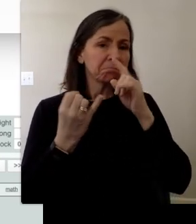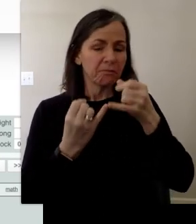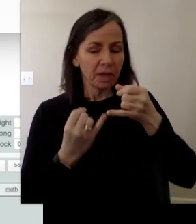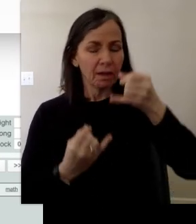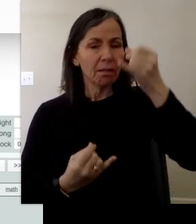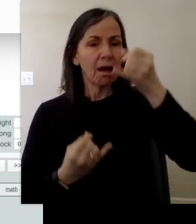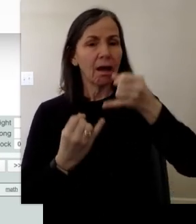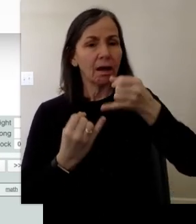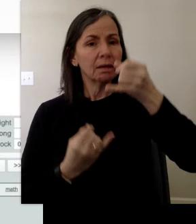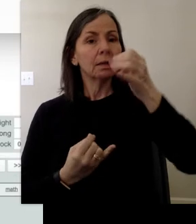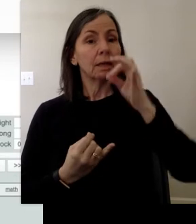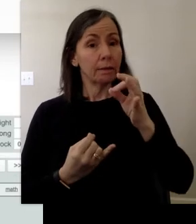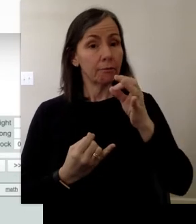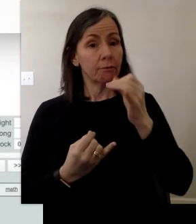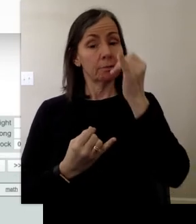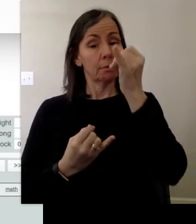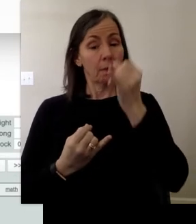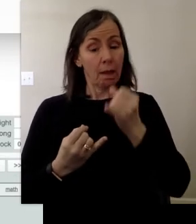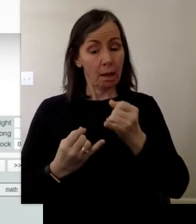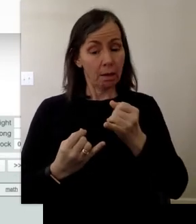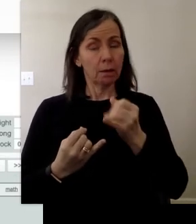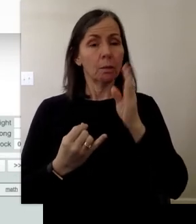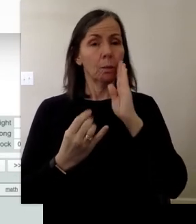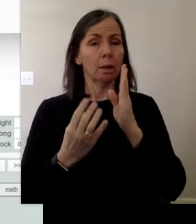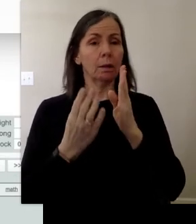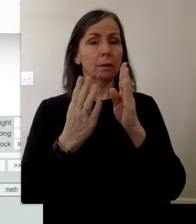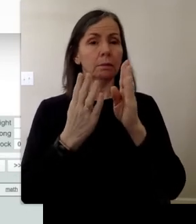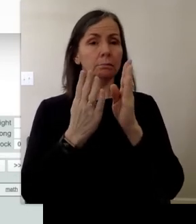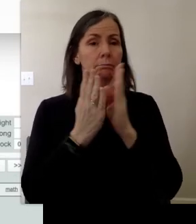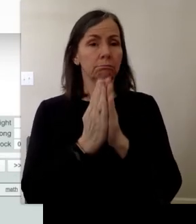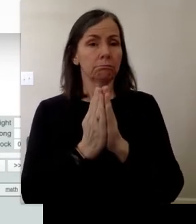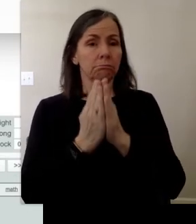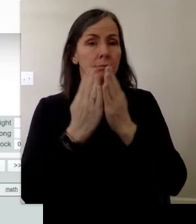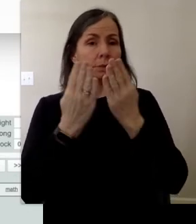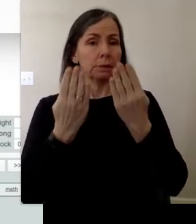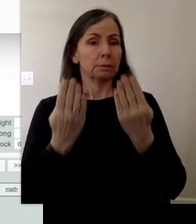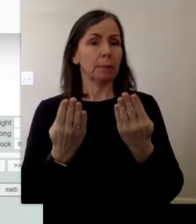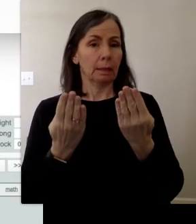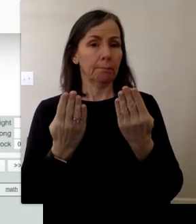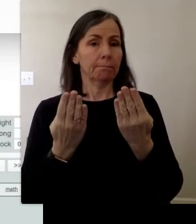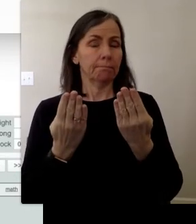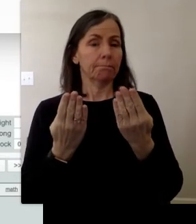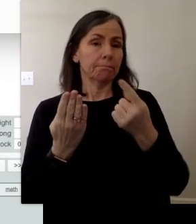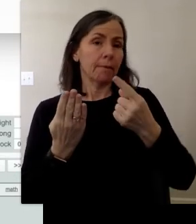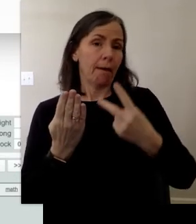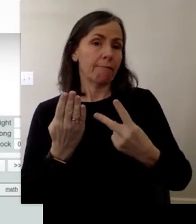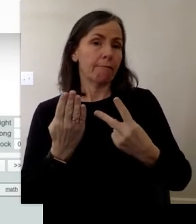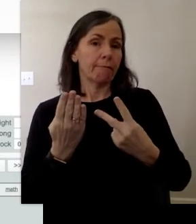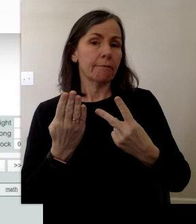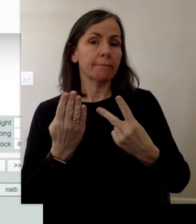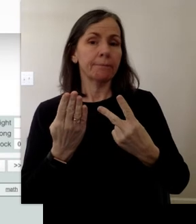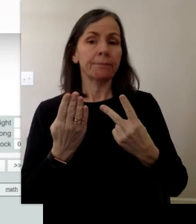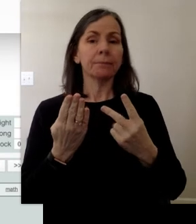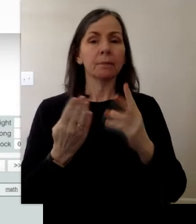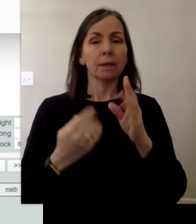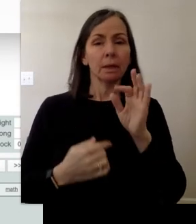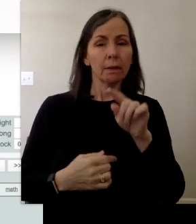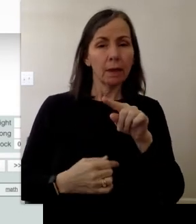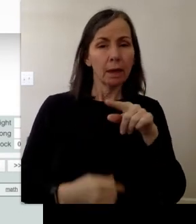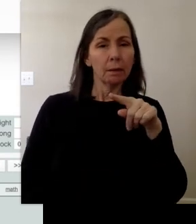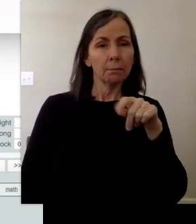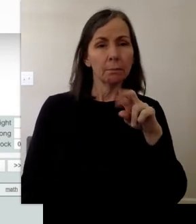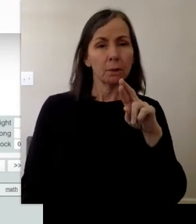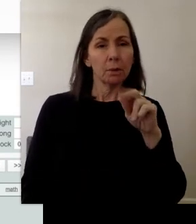two parabola. I'm sorry. So if you look at here, this parabola here, looks like there's